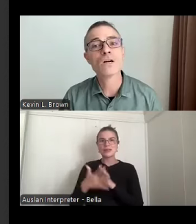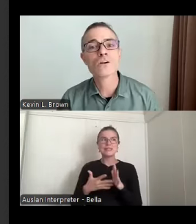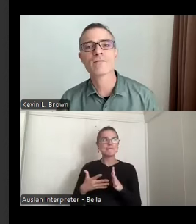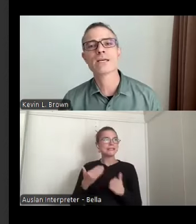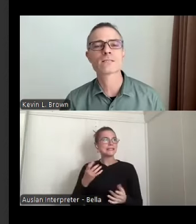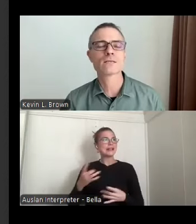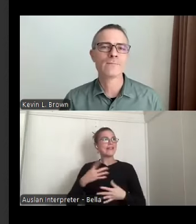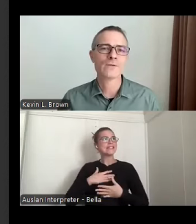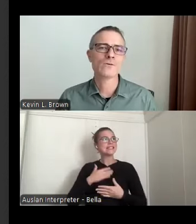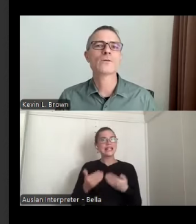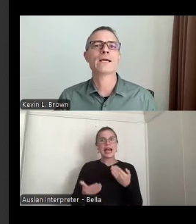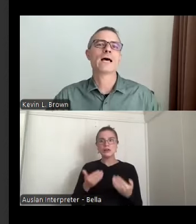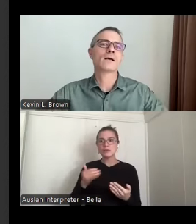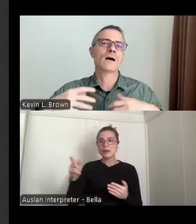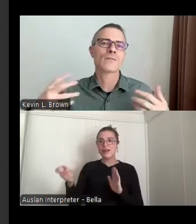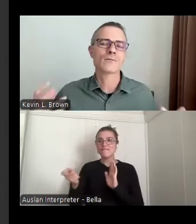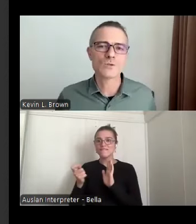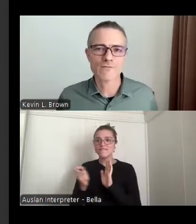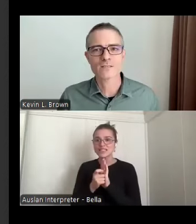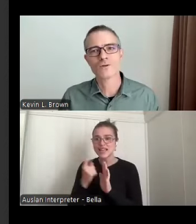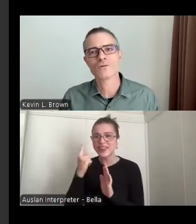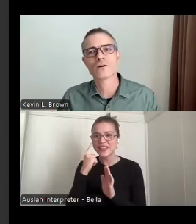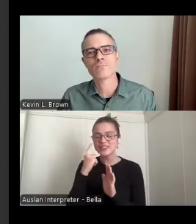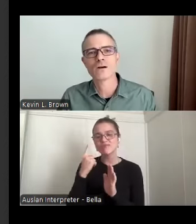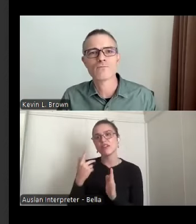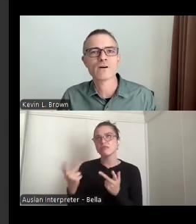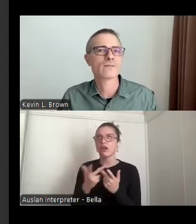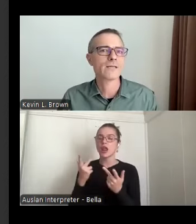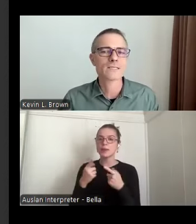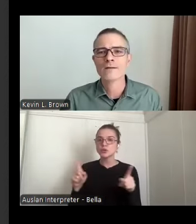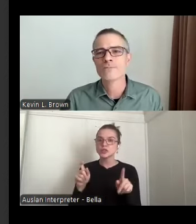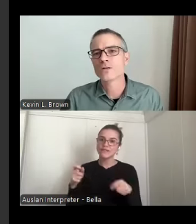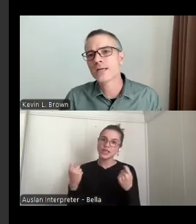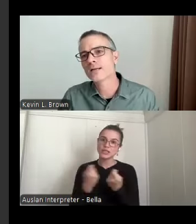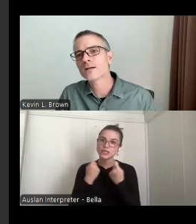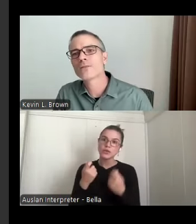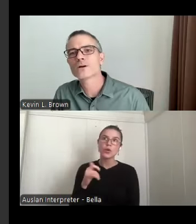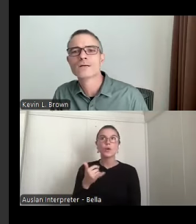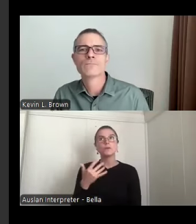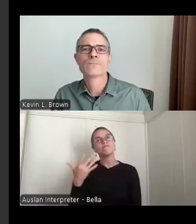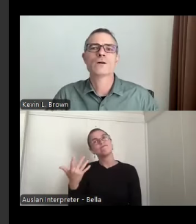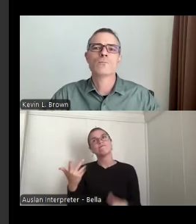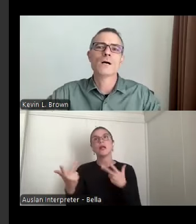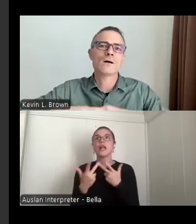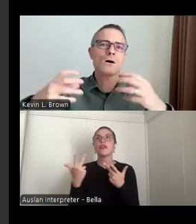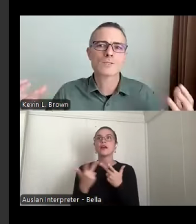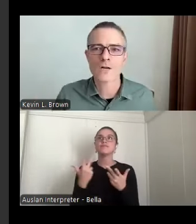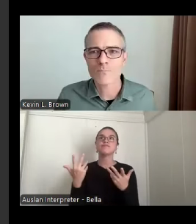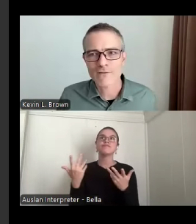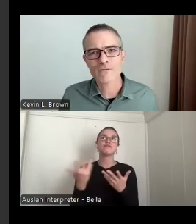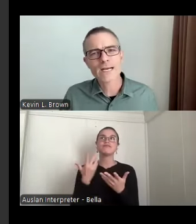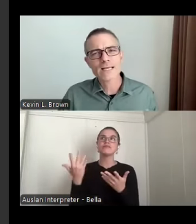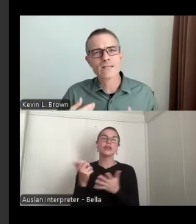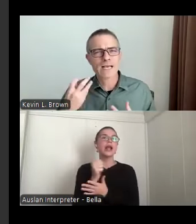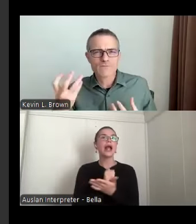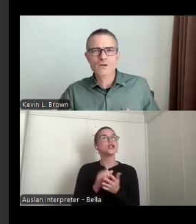a funder thinks, okay, yet another music festival, or a funder thinks, yet another, arts